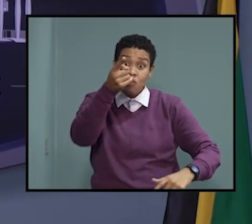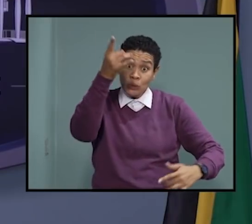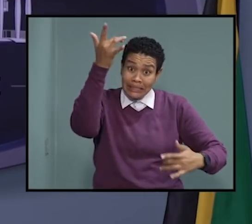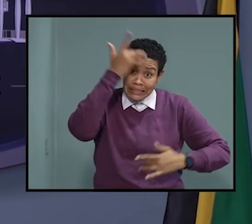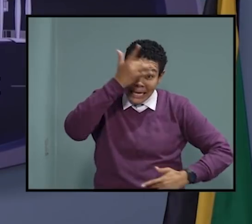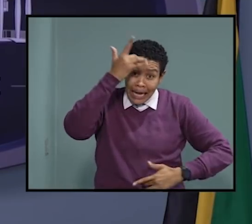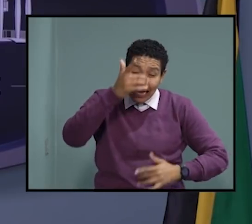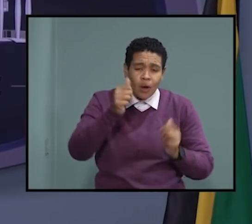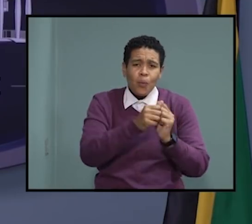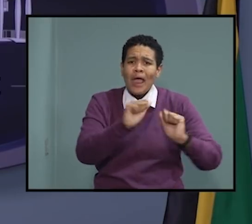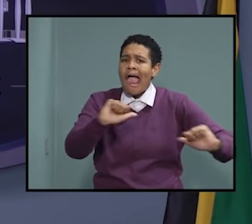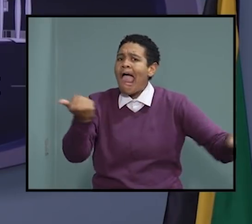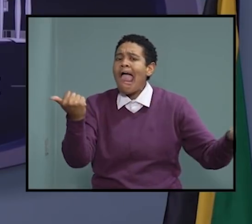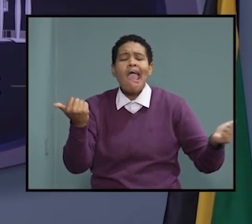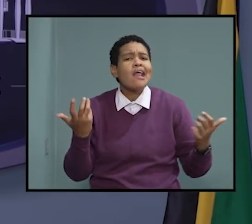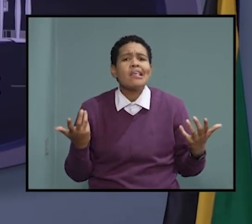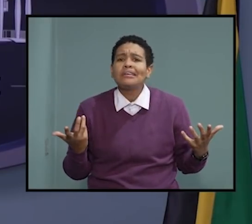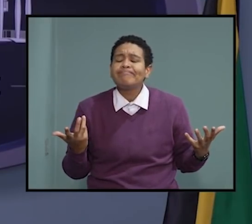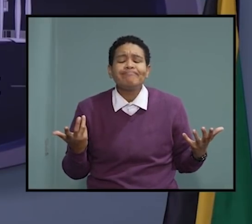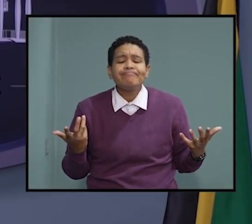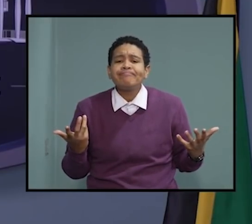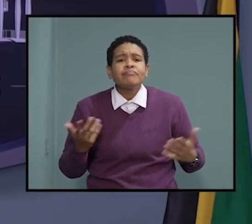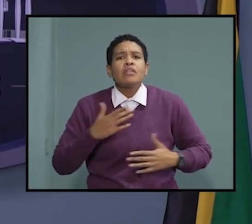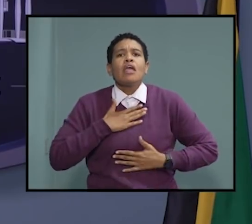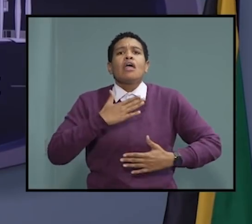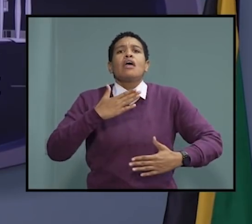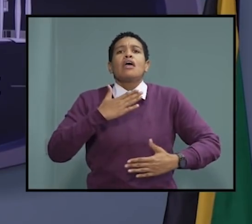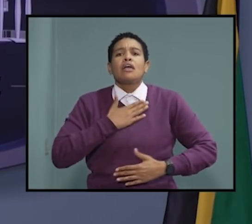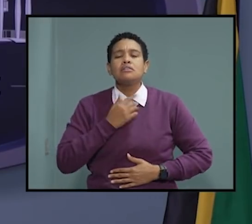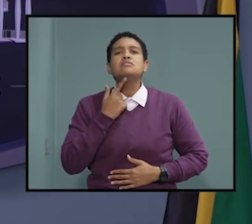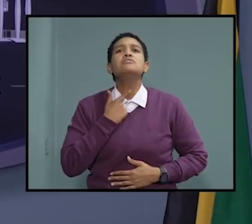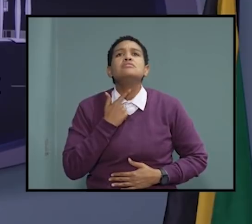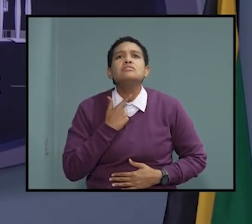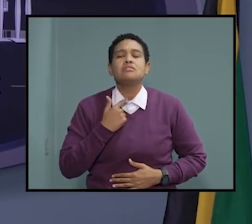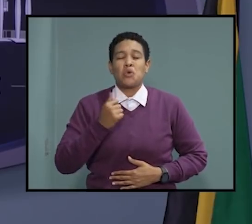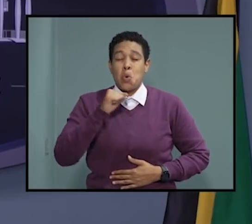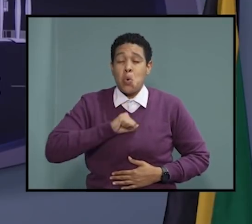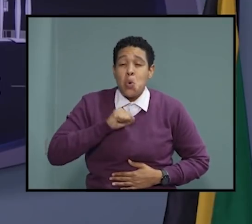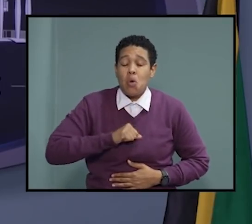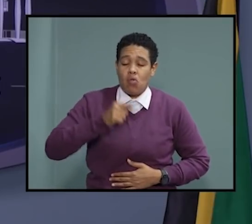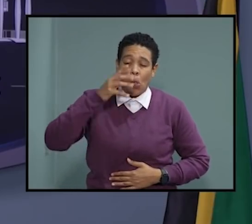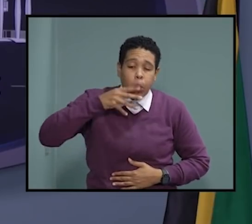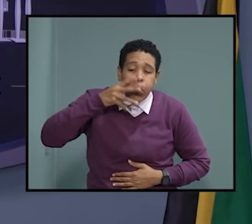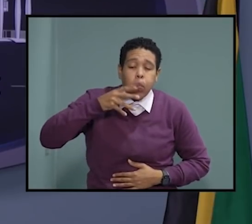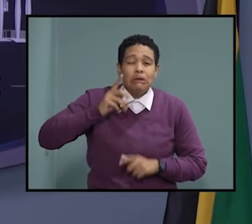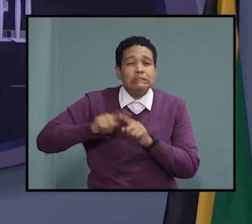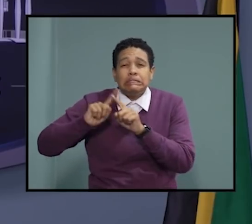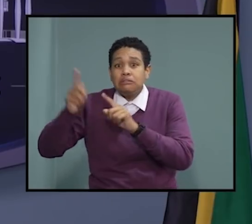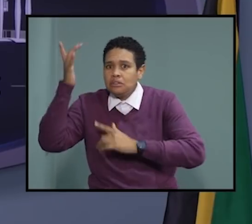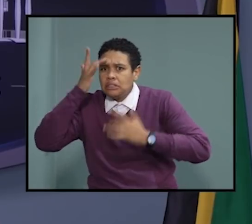with any form of respiratory illness with symptoms or